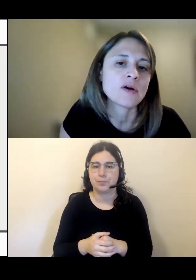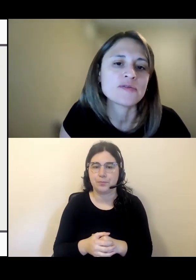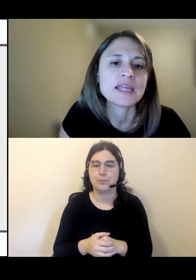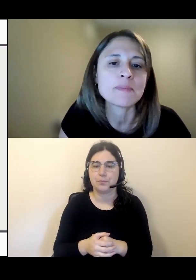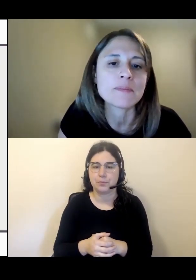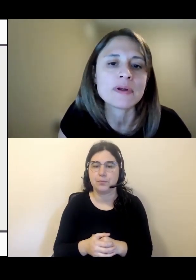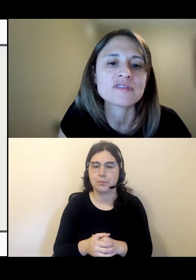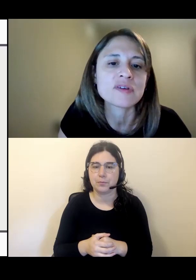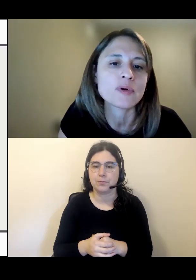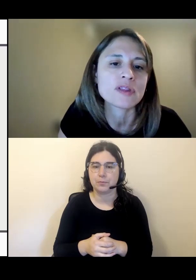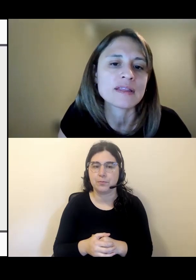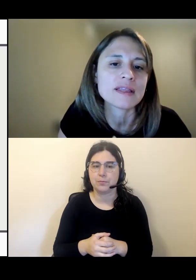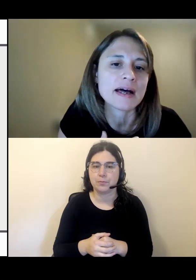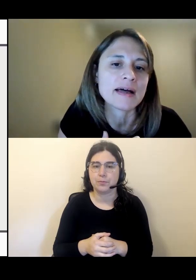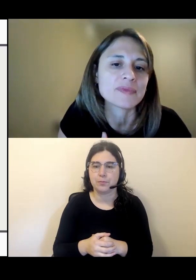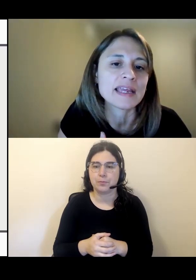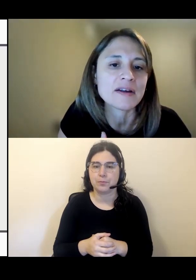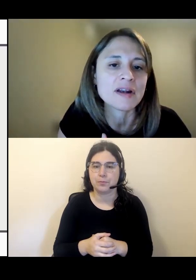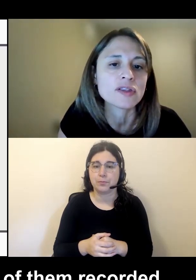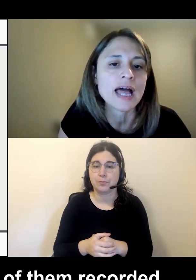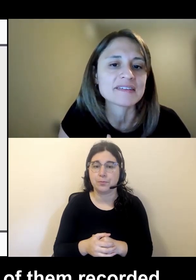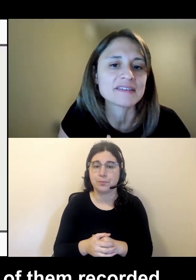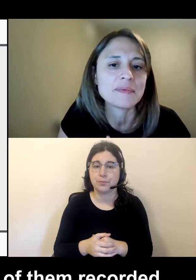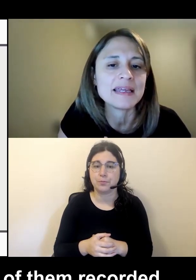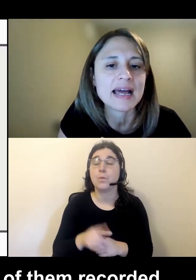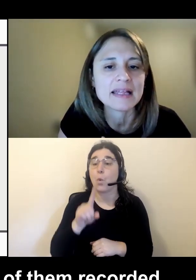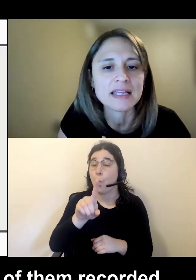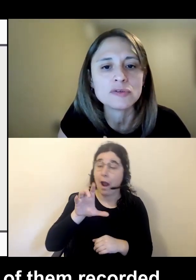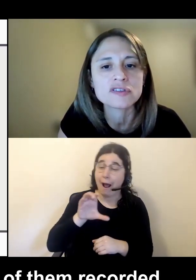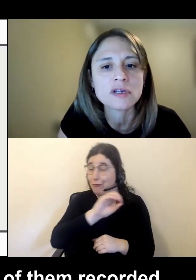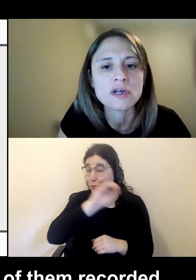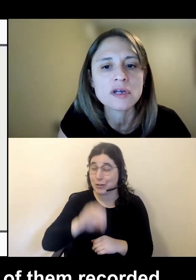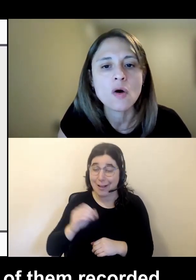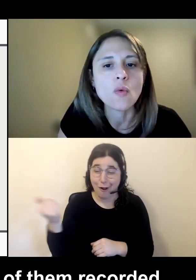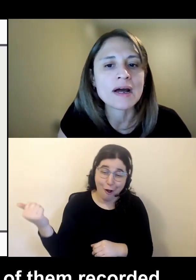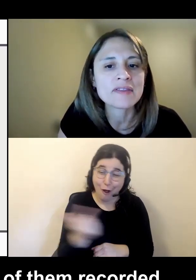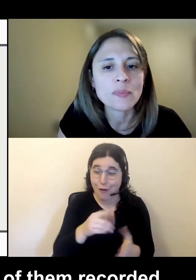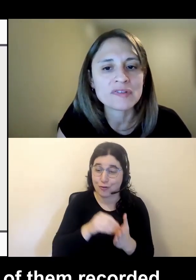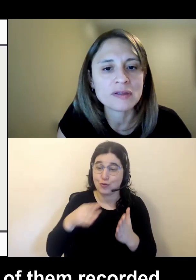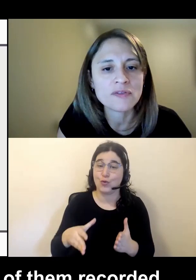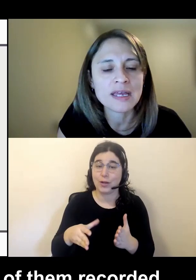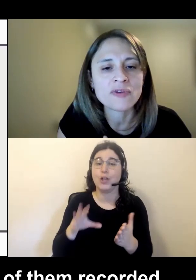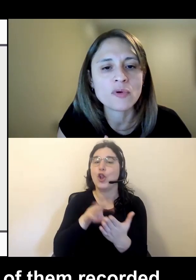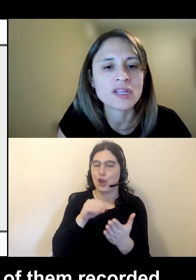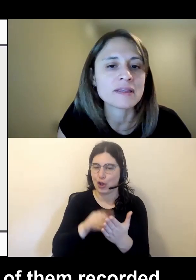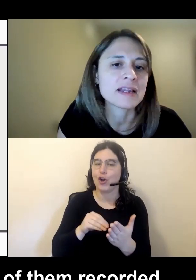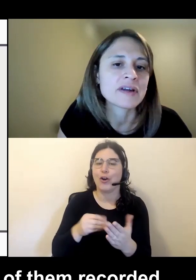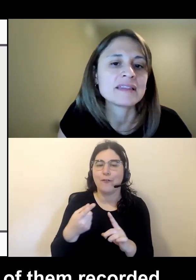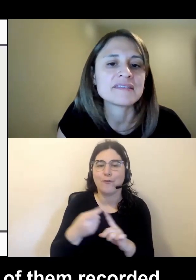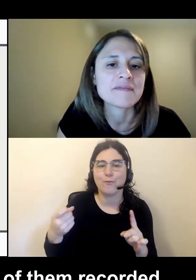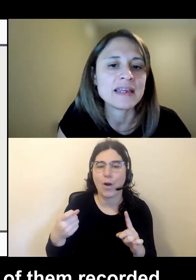100% of team members reported they learn on accessibility handouts. 100% of them